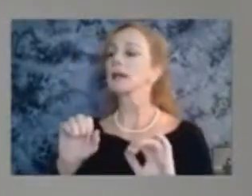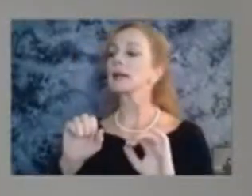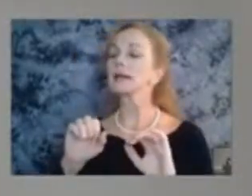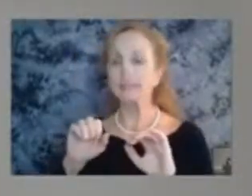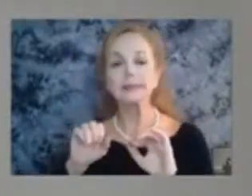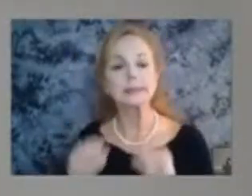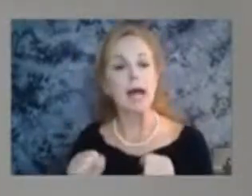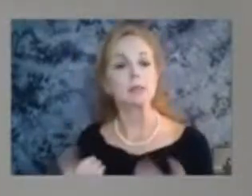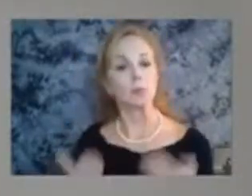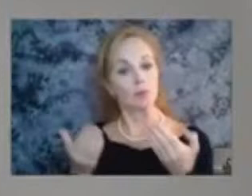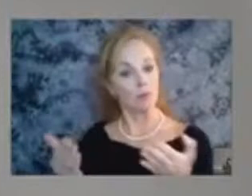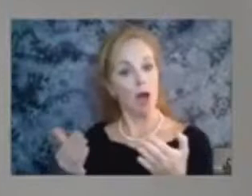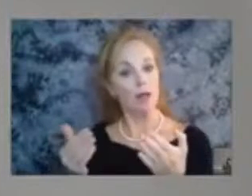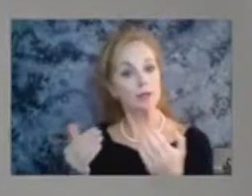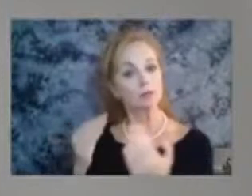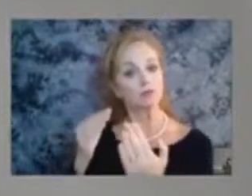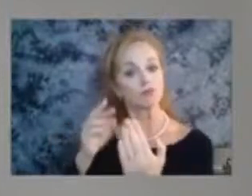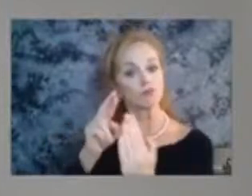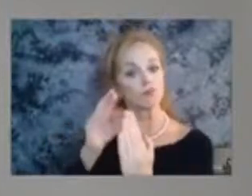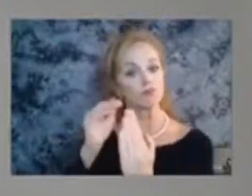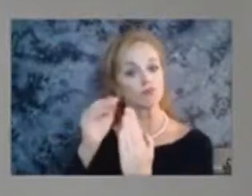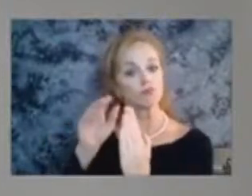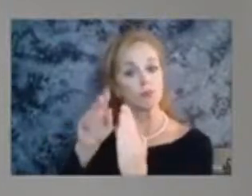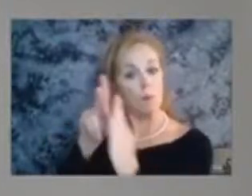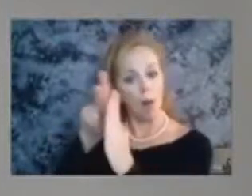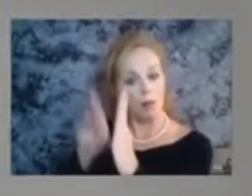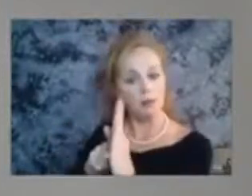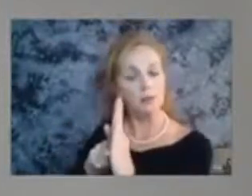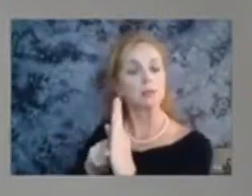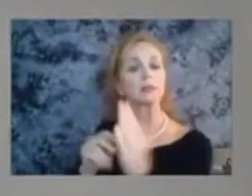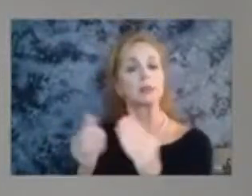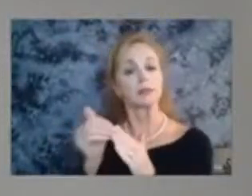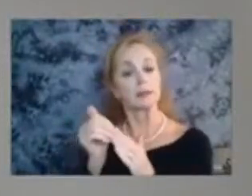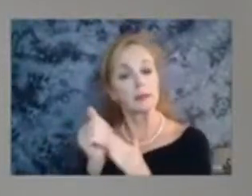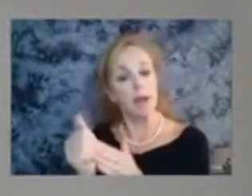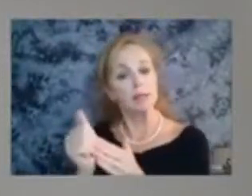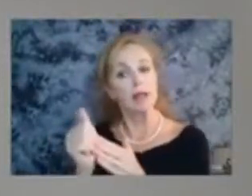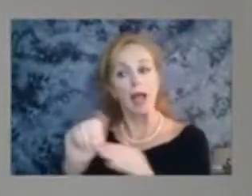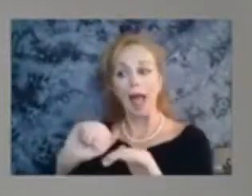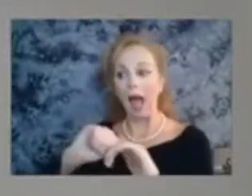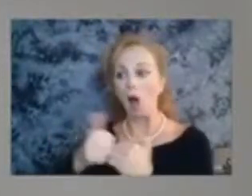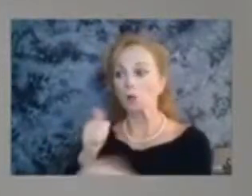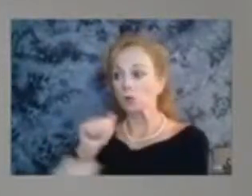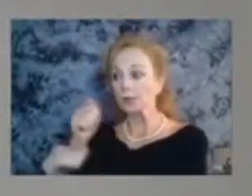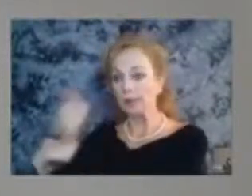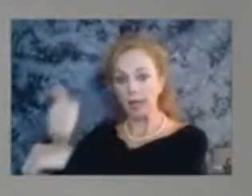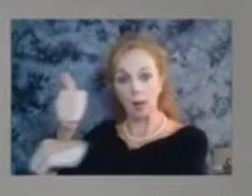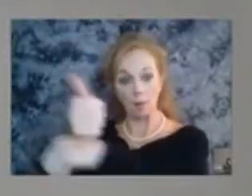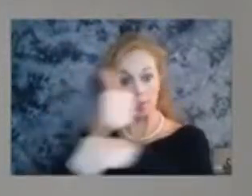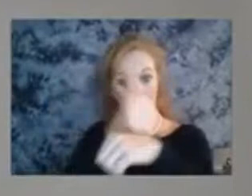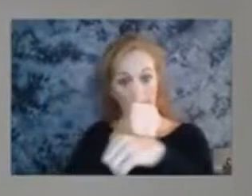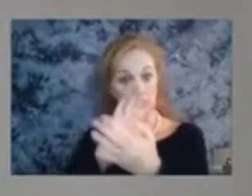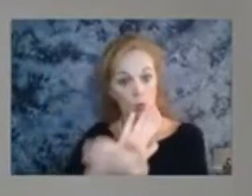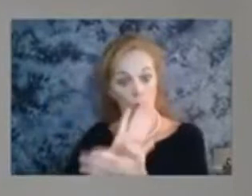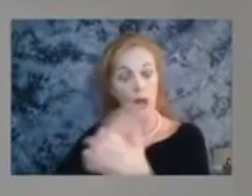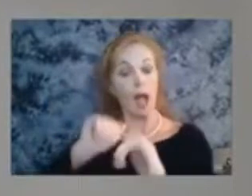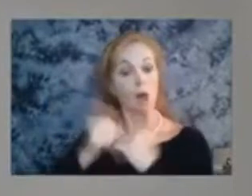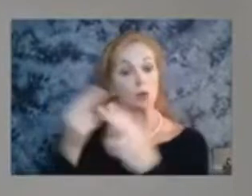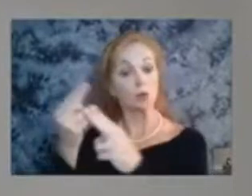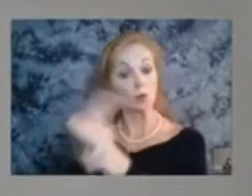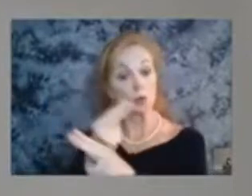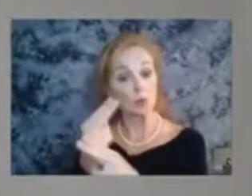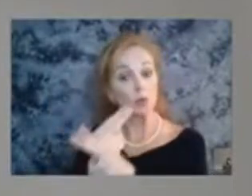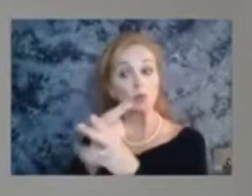and specifically based on school layout around how you can effectively utilize your space, how you can effectively